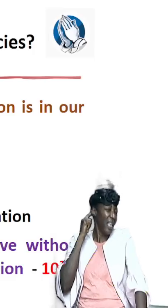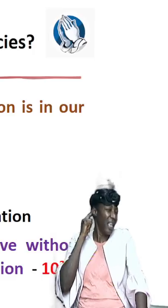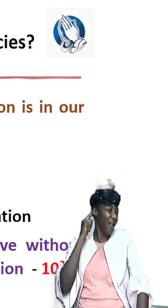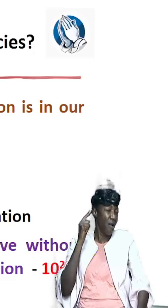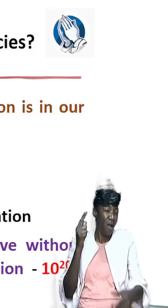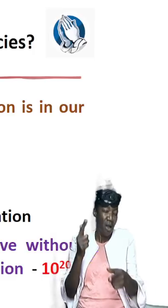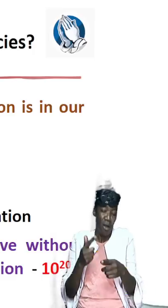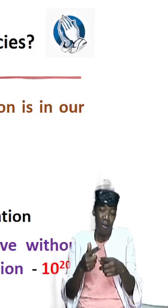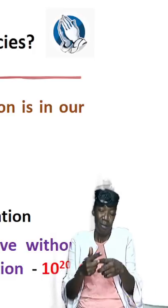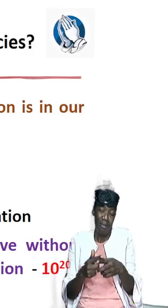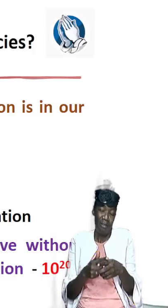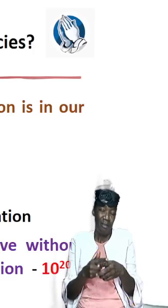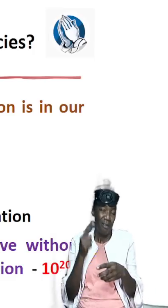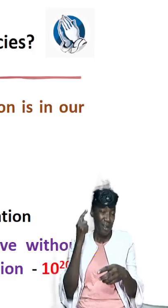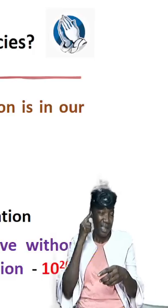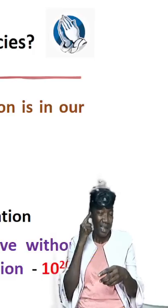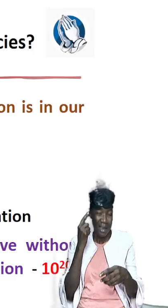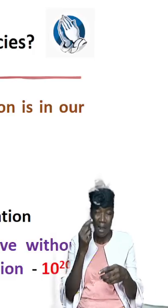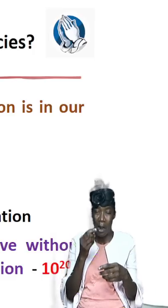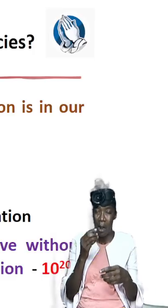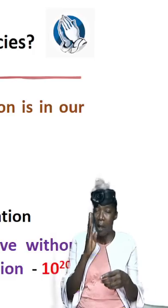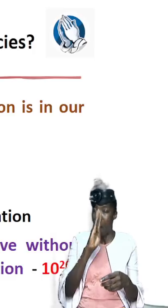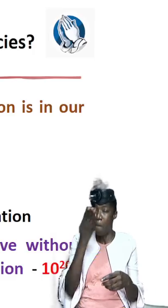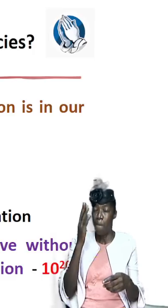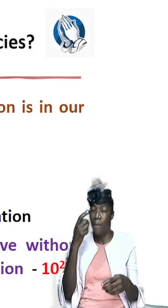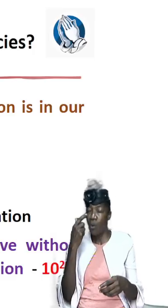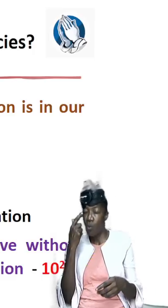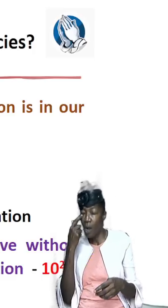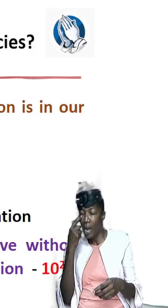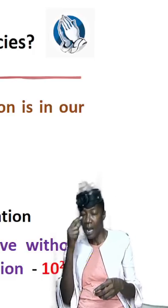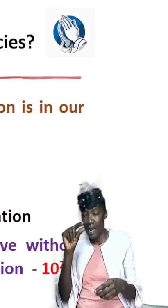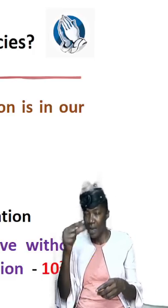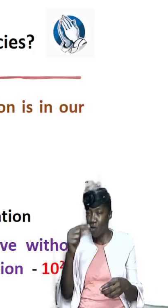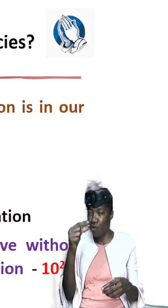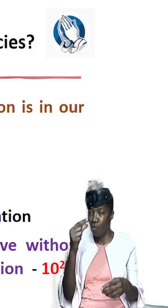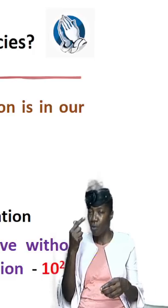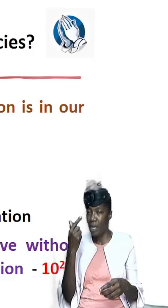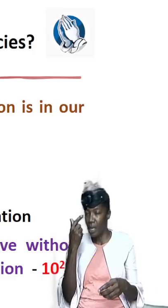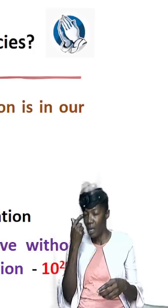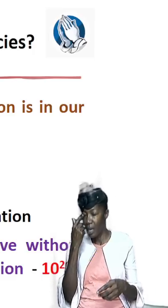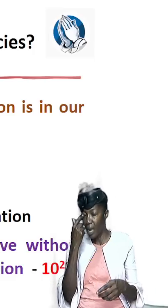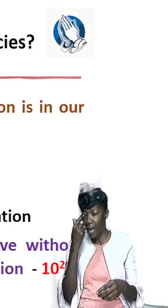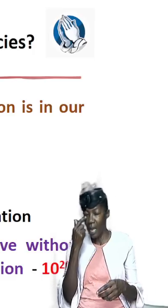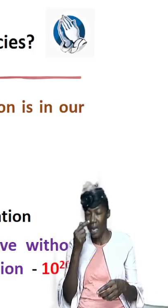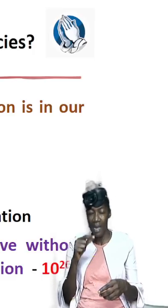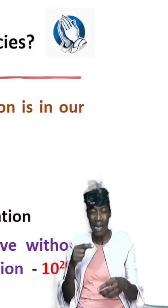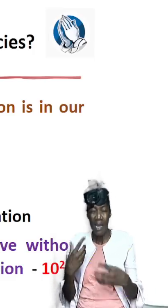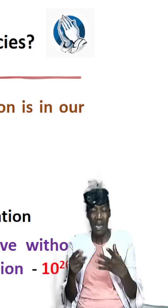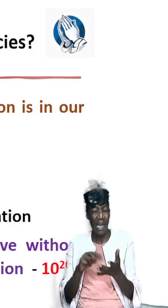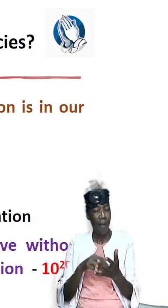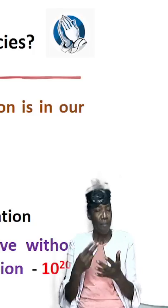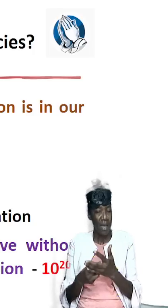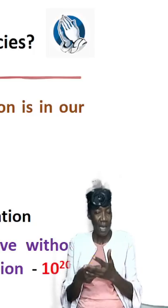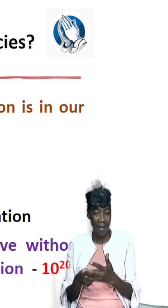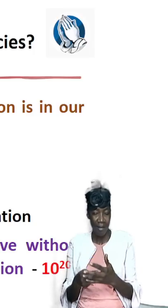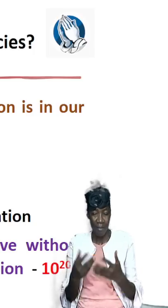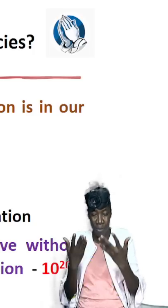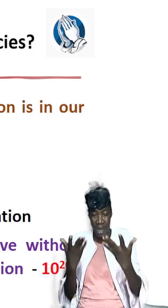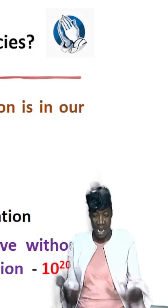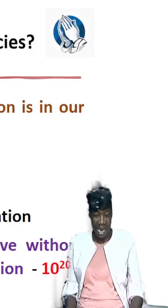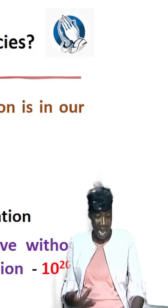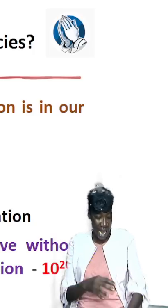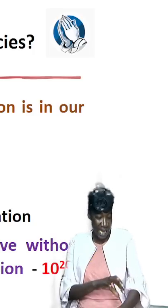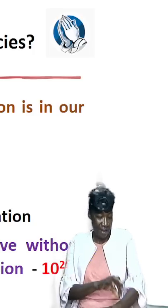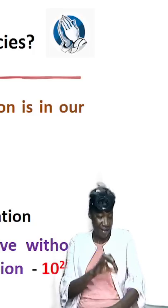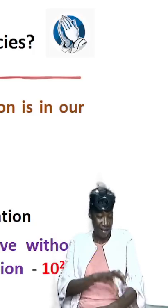eye, yellow eye, brown eye, green eye. It means light skin, dark skin. It